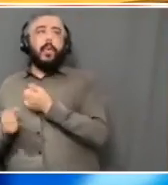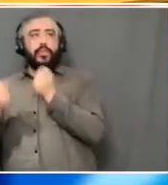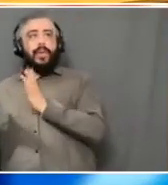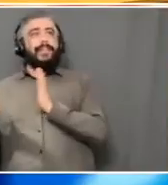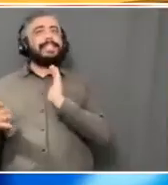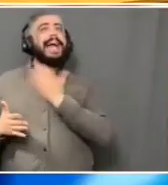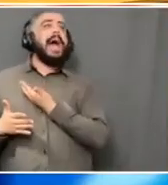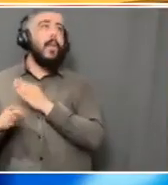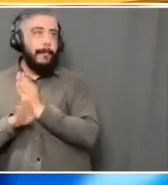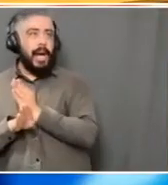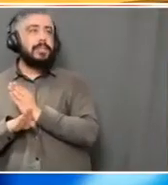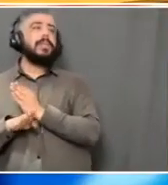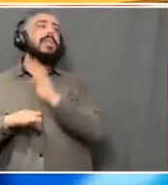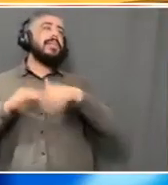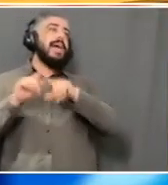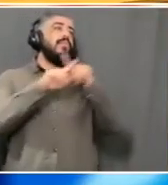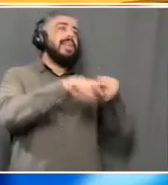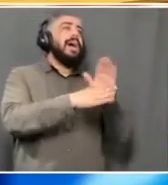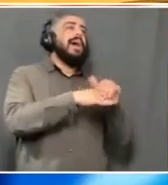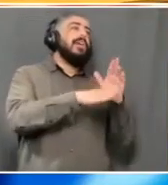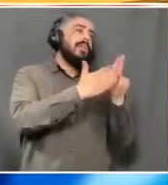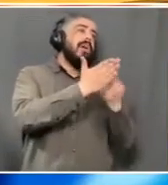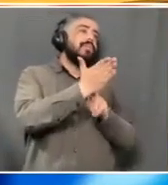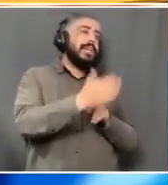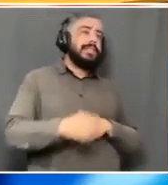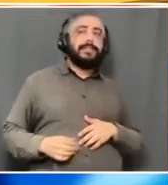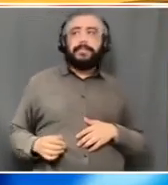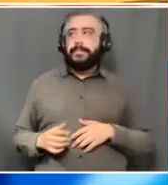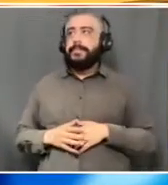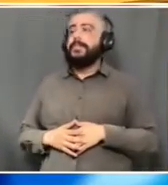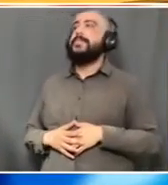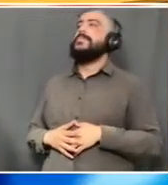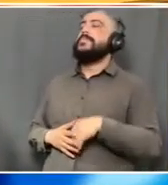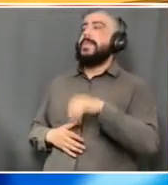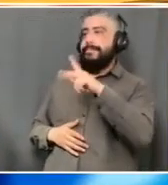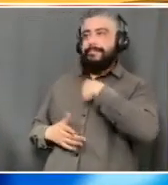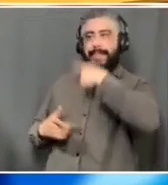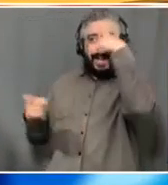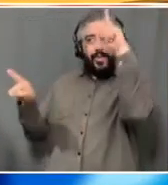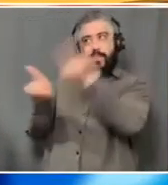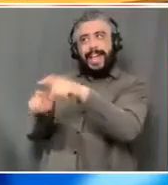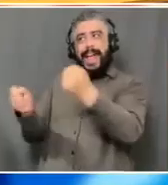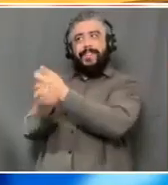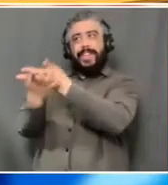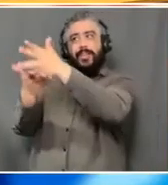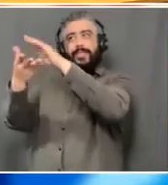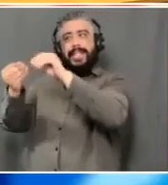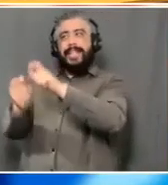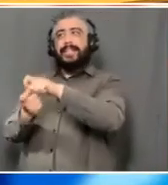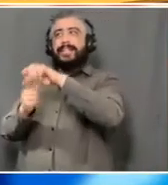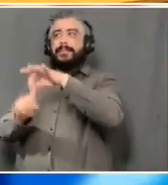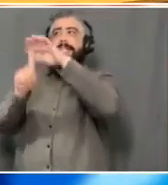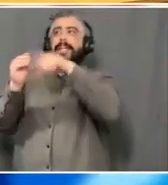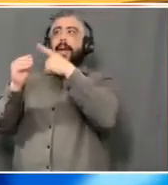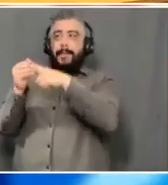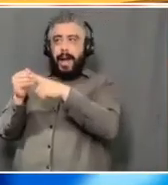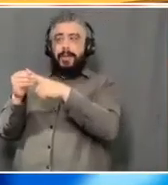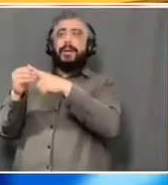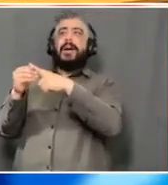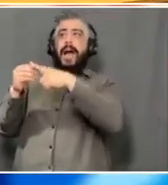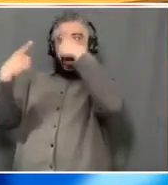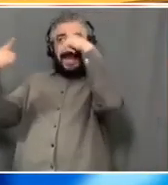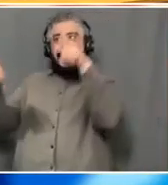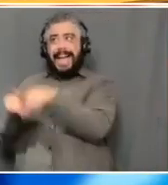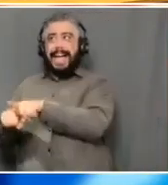and less reliant on contracts. And I agree with everything you said, especially about aligning bell schedules so there's an